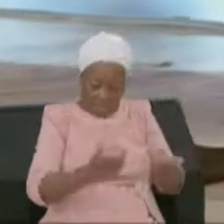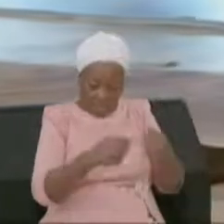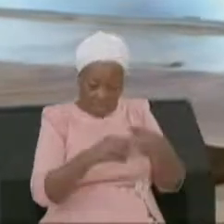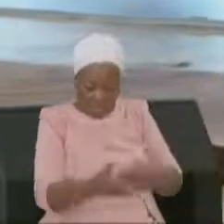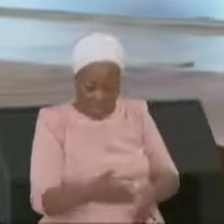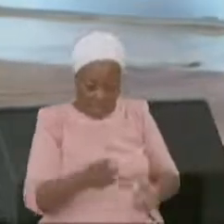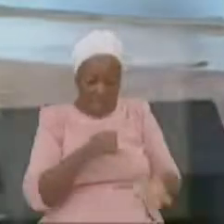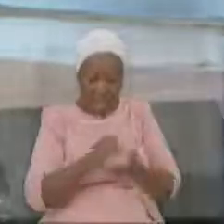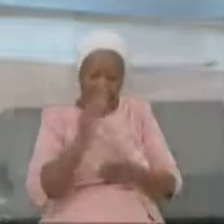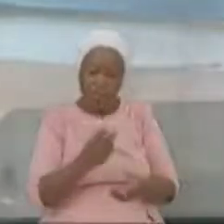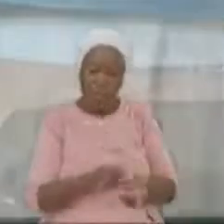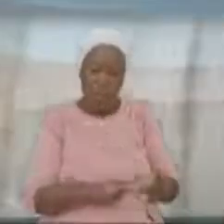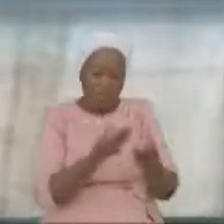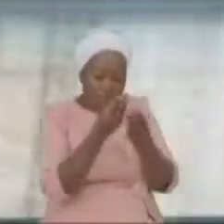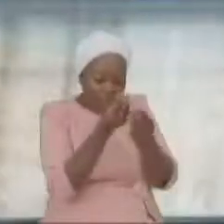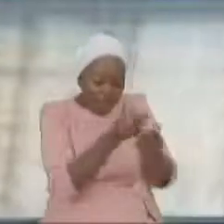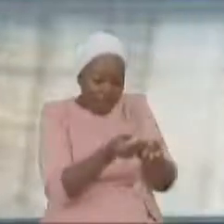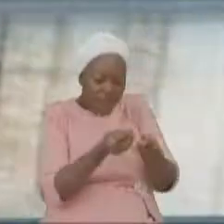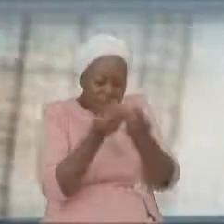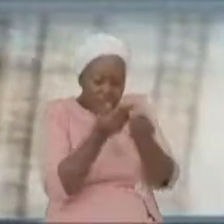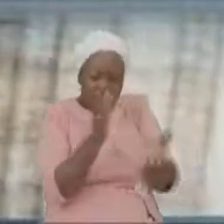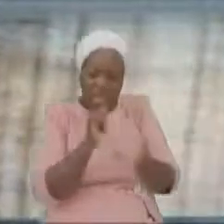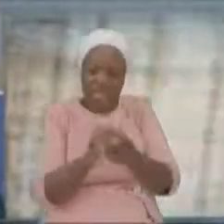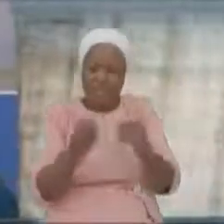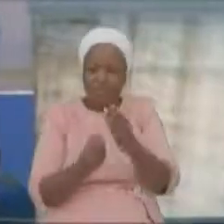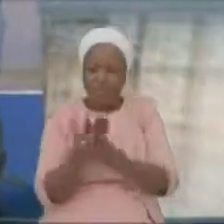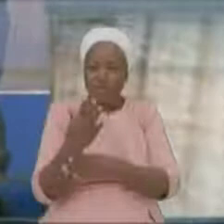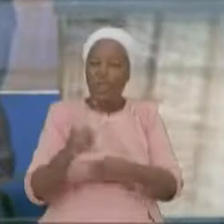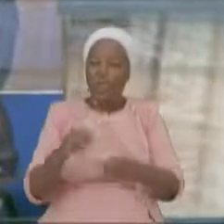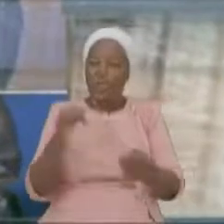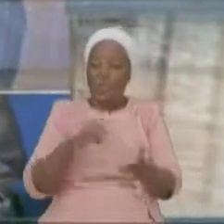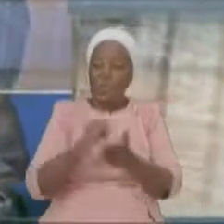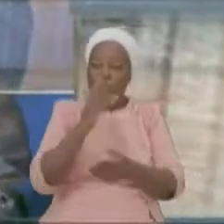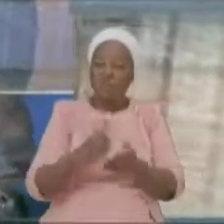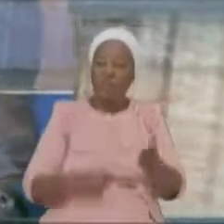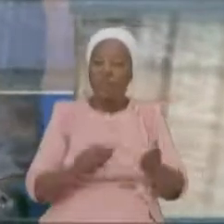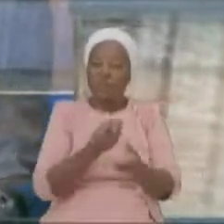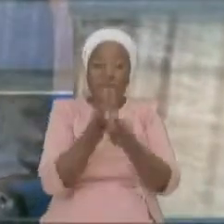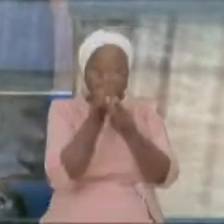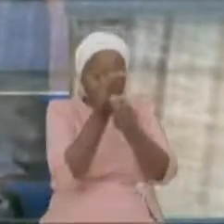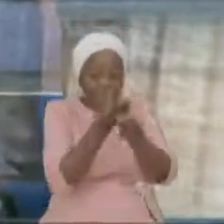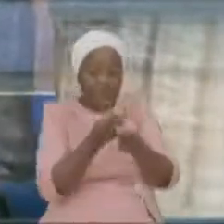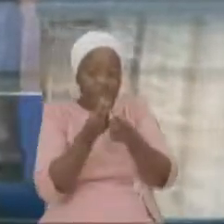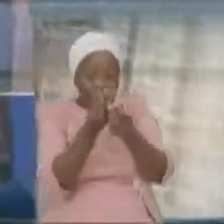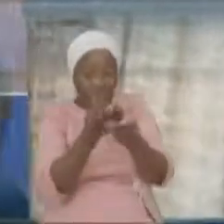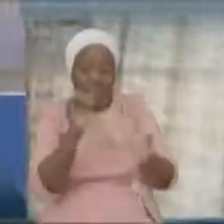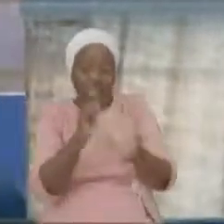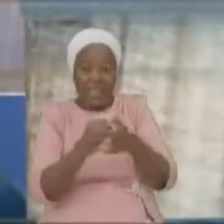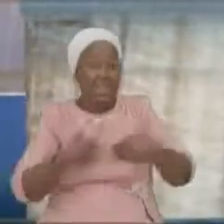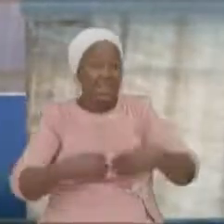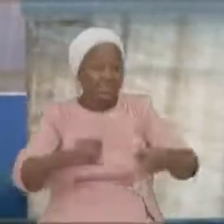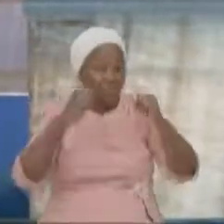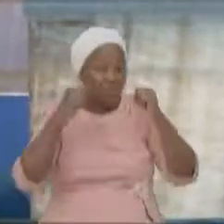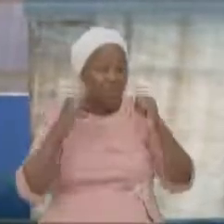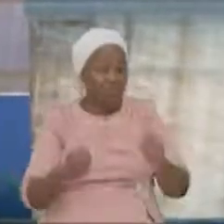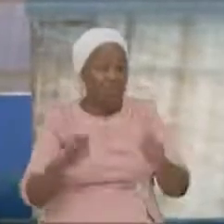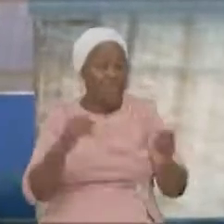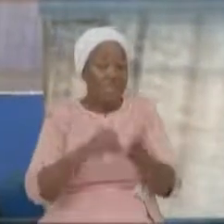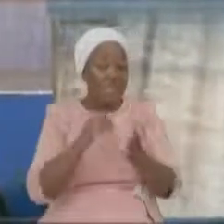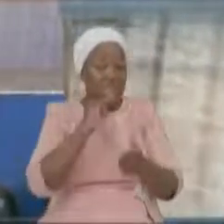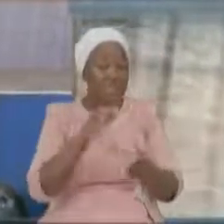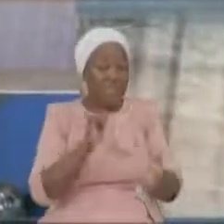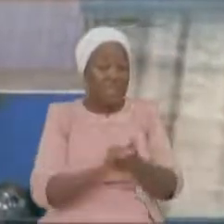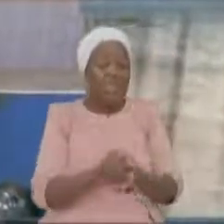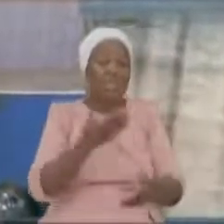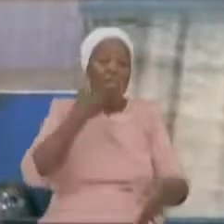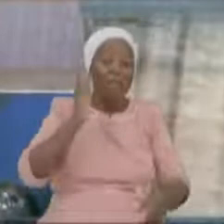feed that grows. It is what you feed that has strength. It is the bad habit